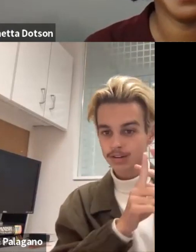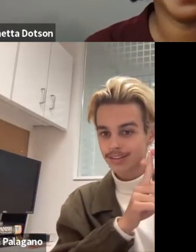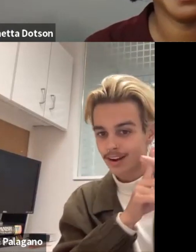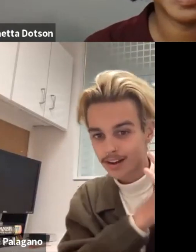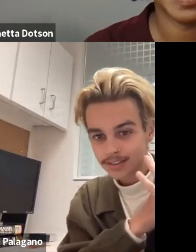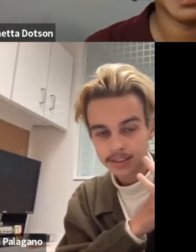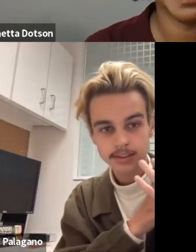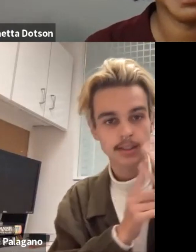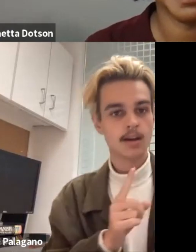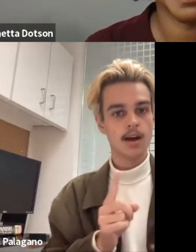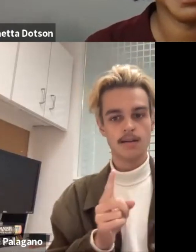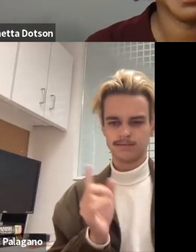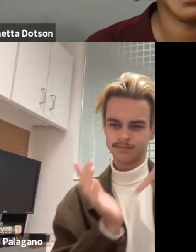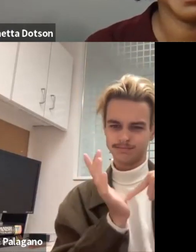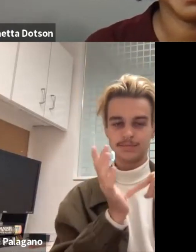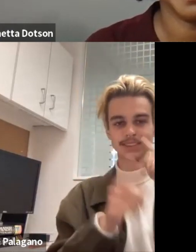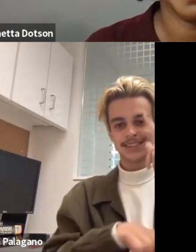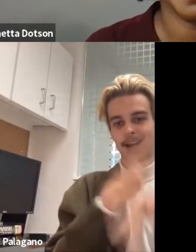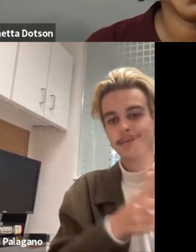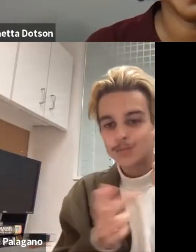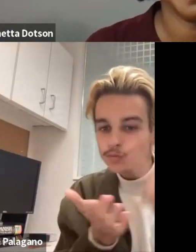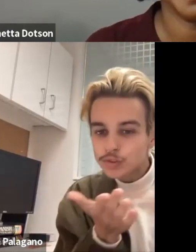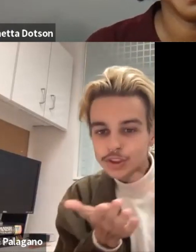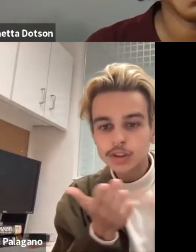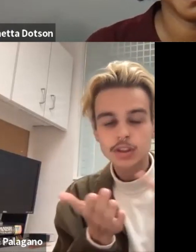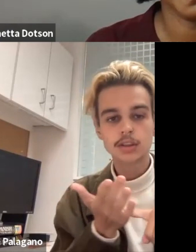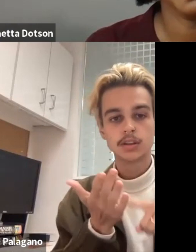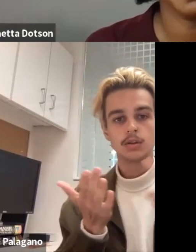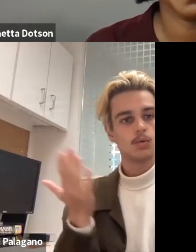Just to name a historical context of this kind of research,